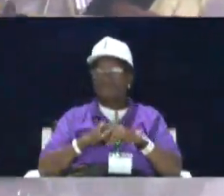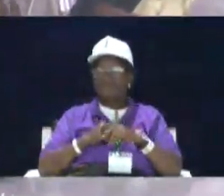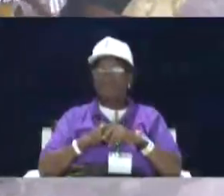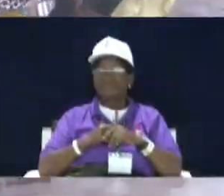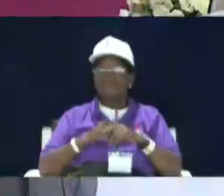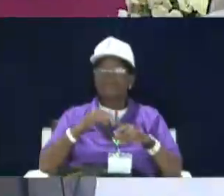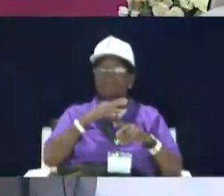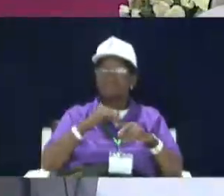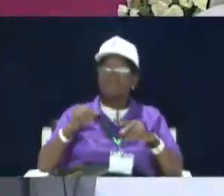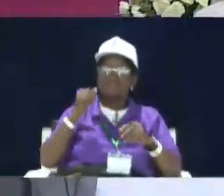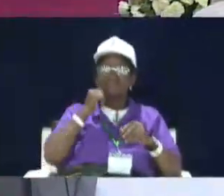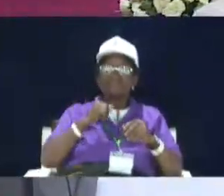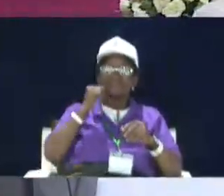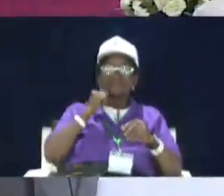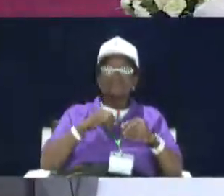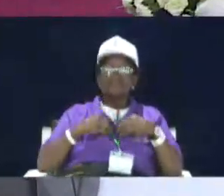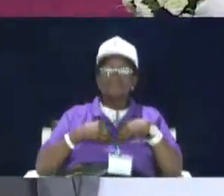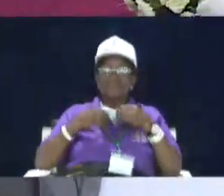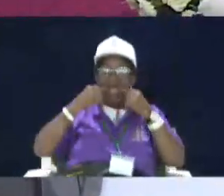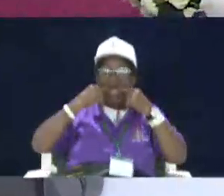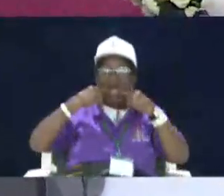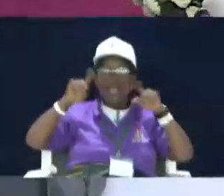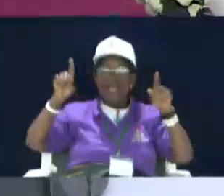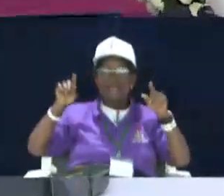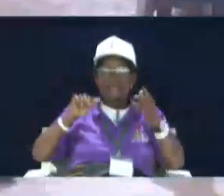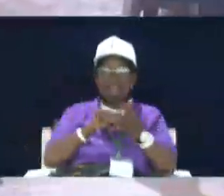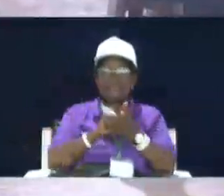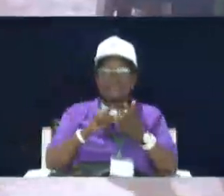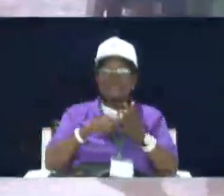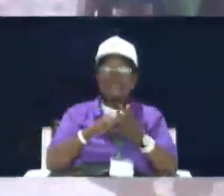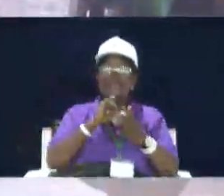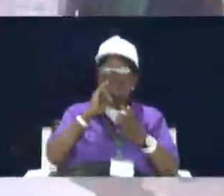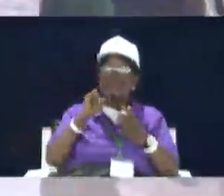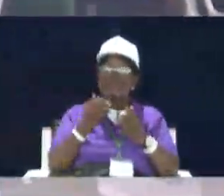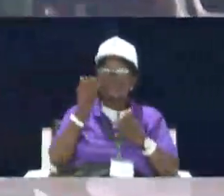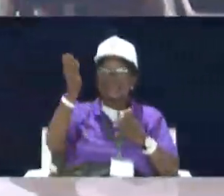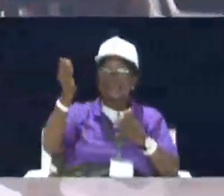And the girls have declared that this is their convention.